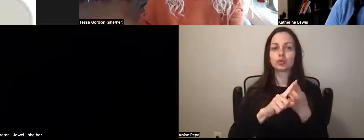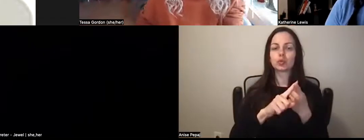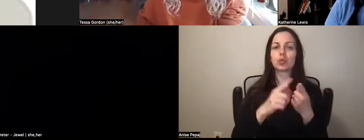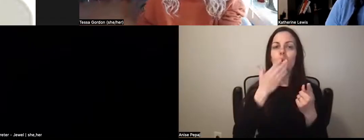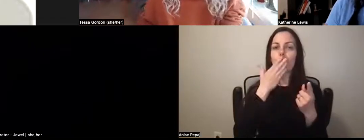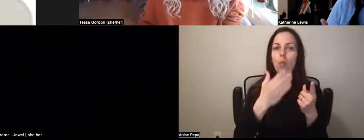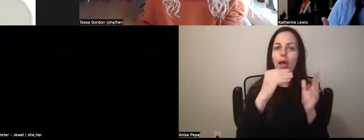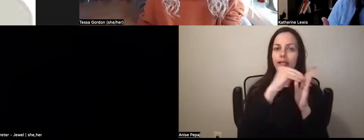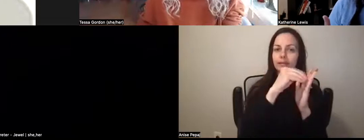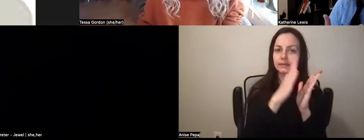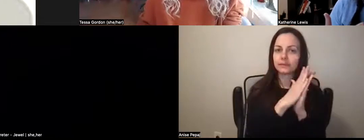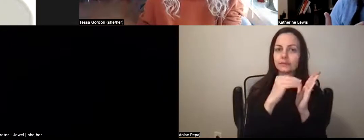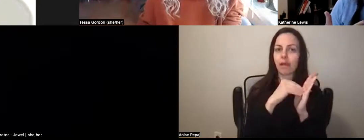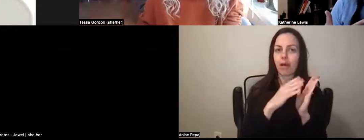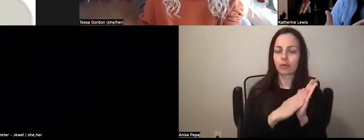well-documented